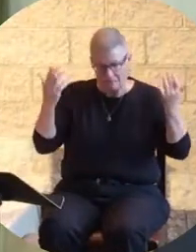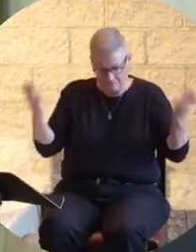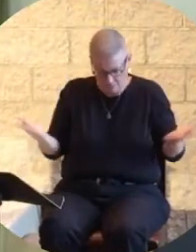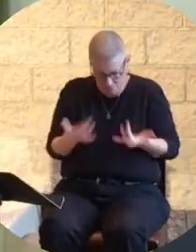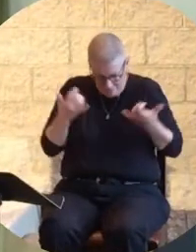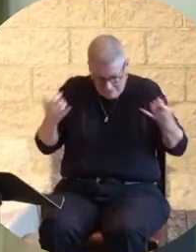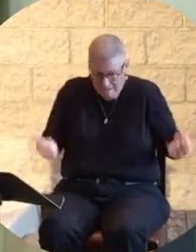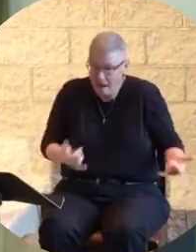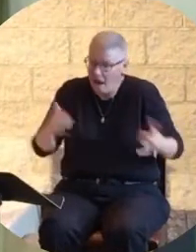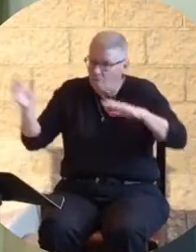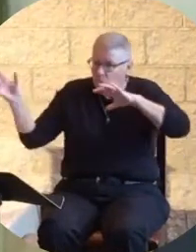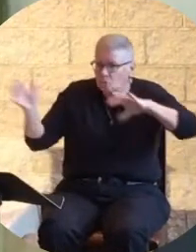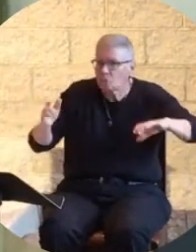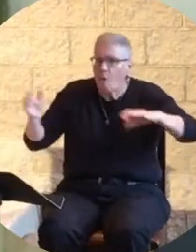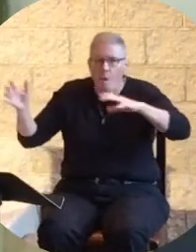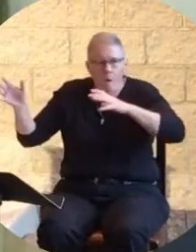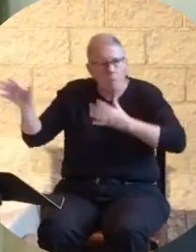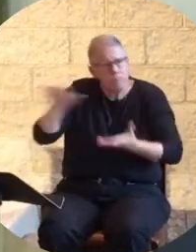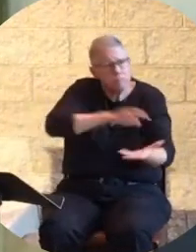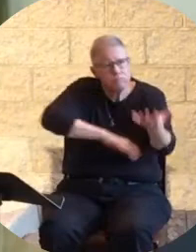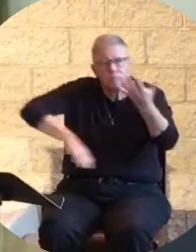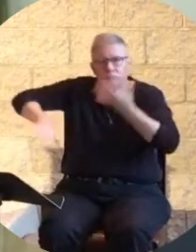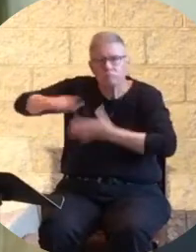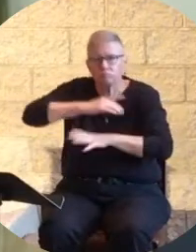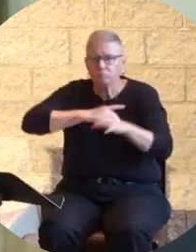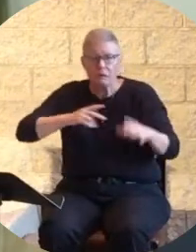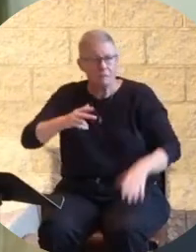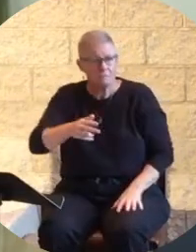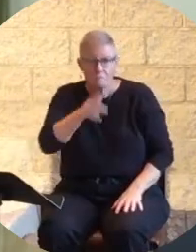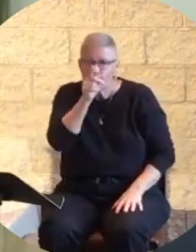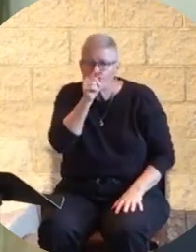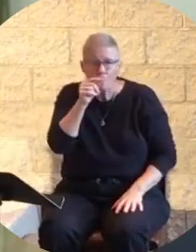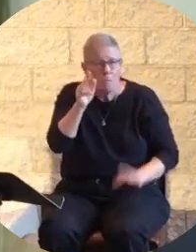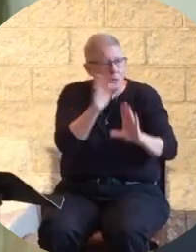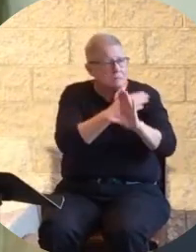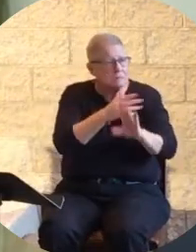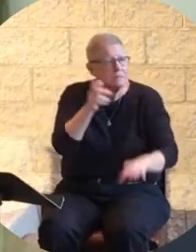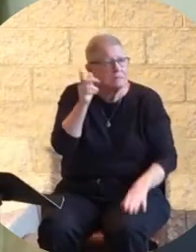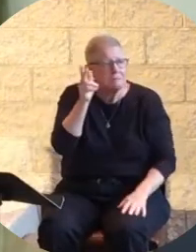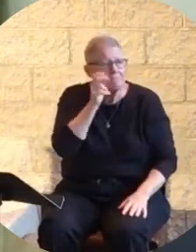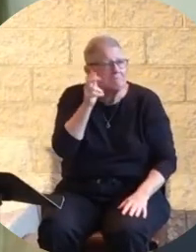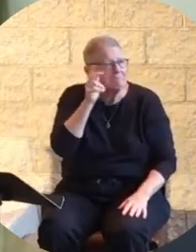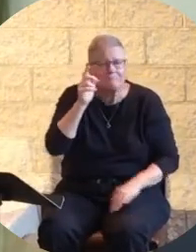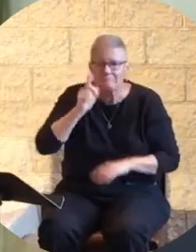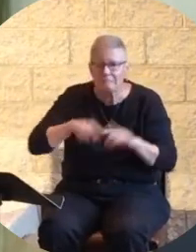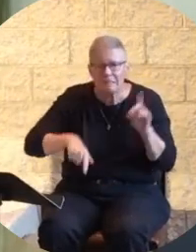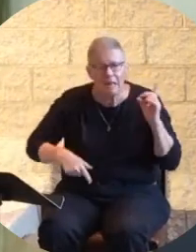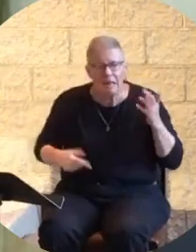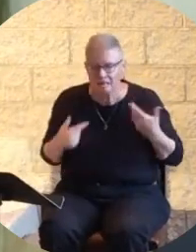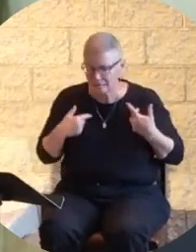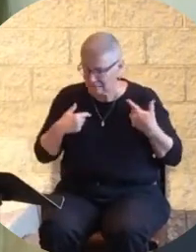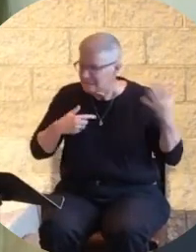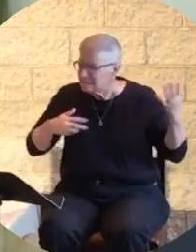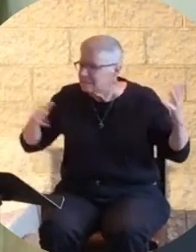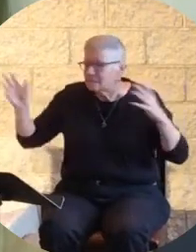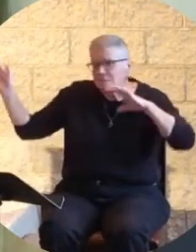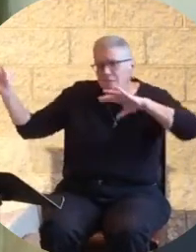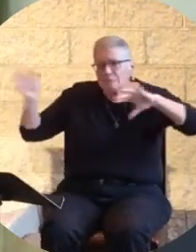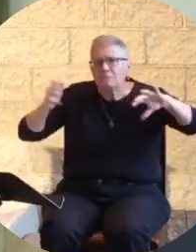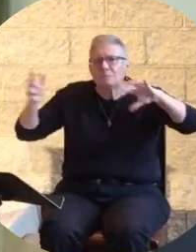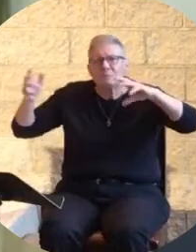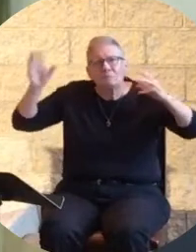sing. I live in the stormy present. I'm unsure of what life will